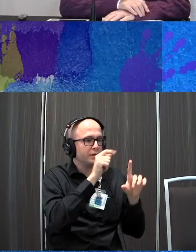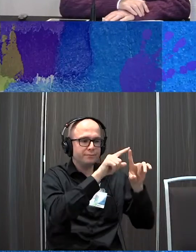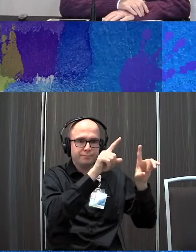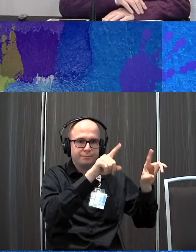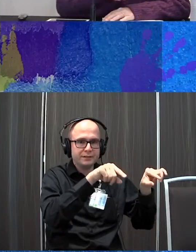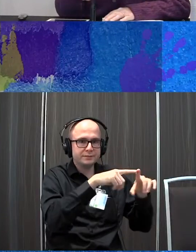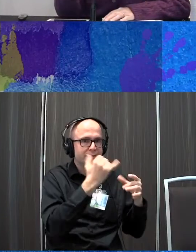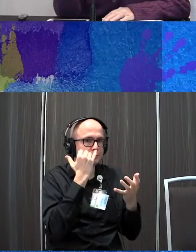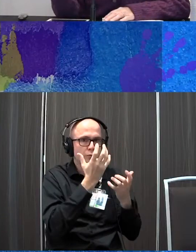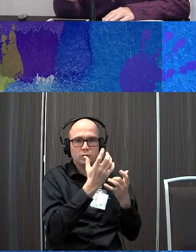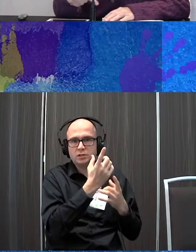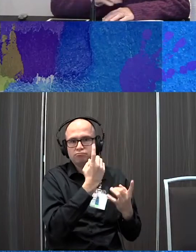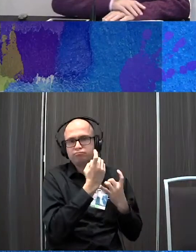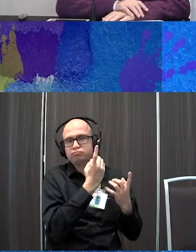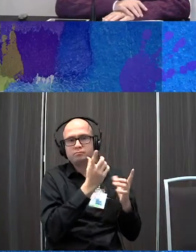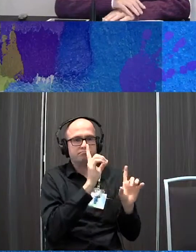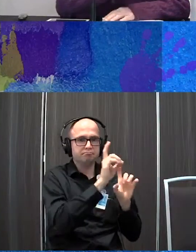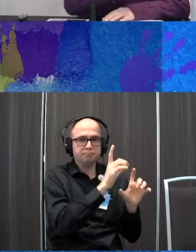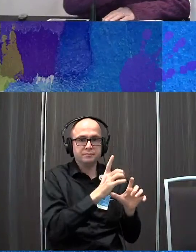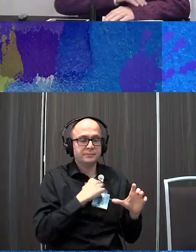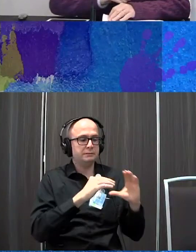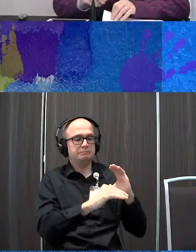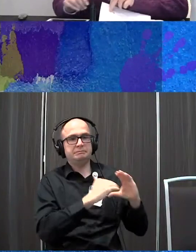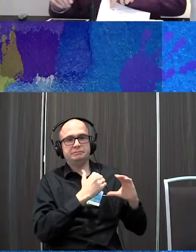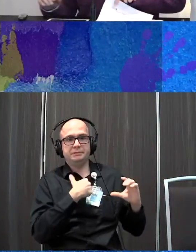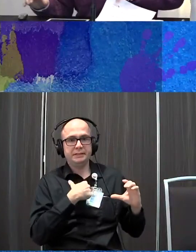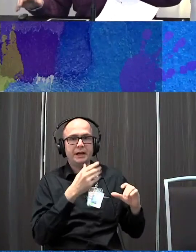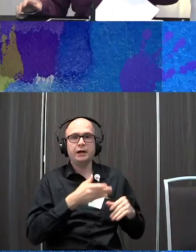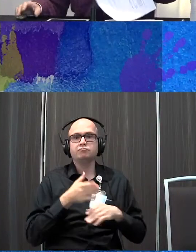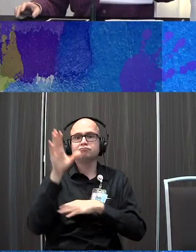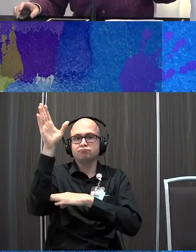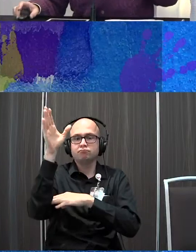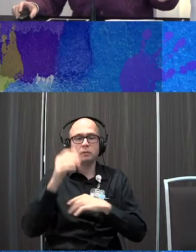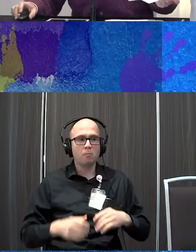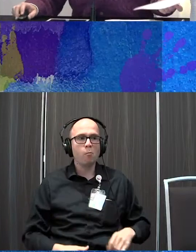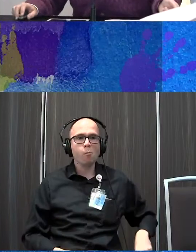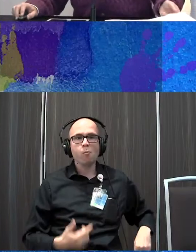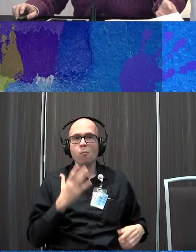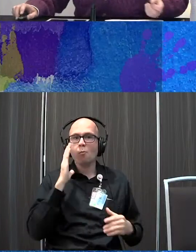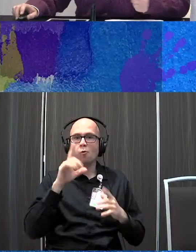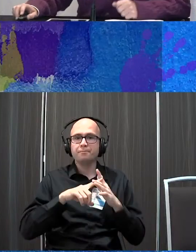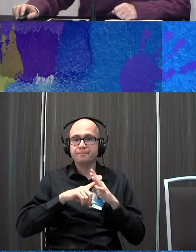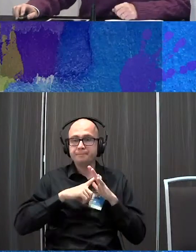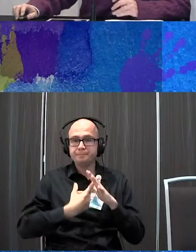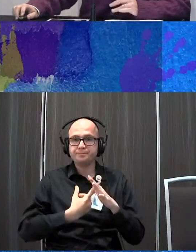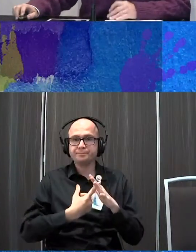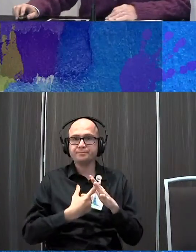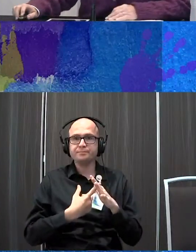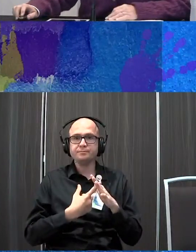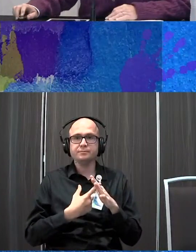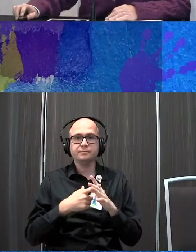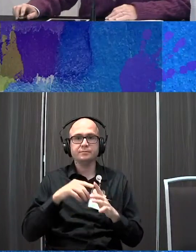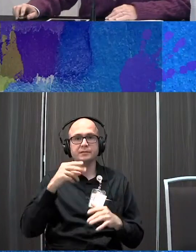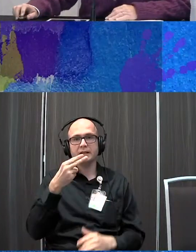box if you just want a question. That question gets fed to me, and I'll interrupt as we go. So we're going to start with